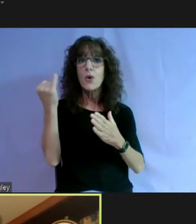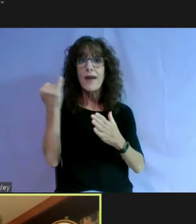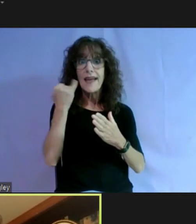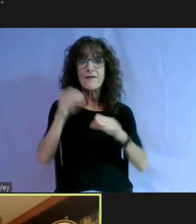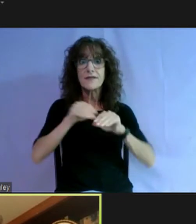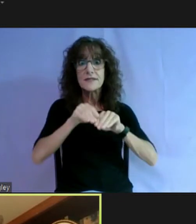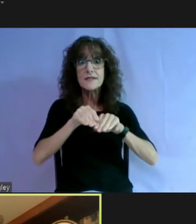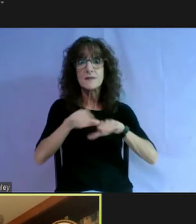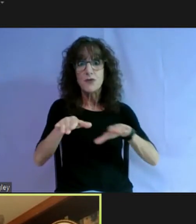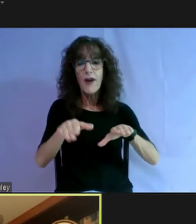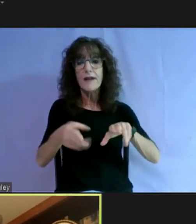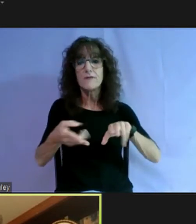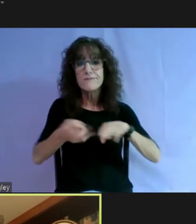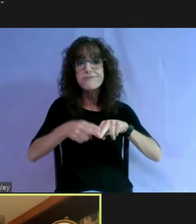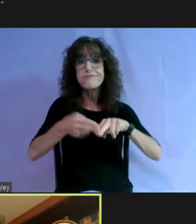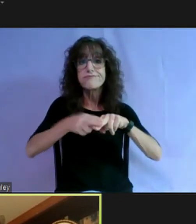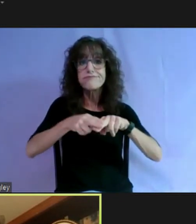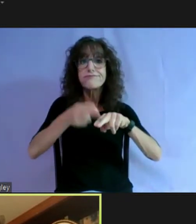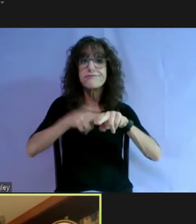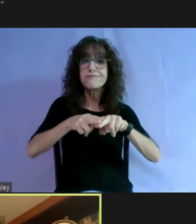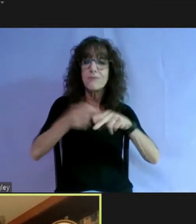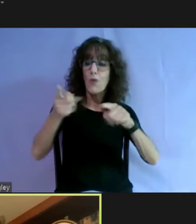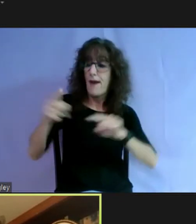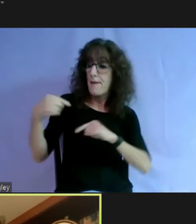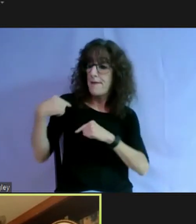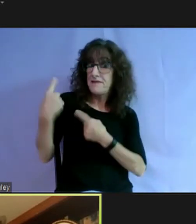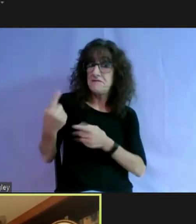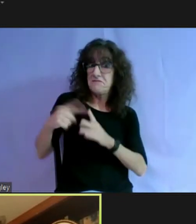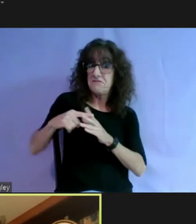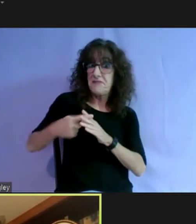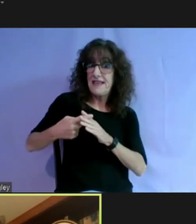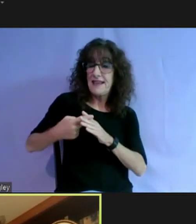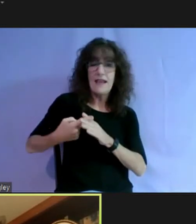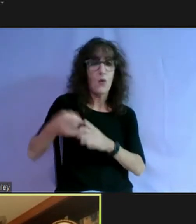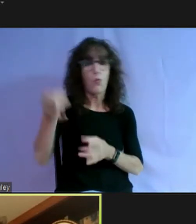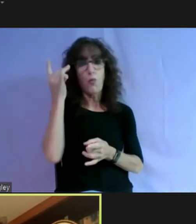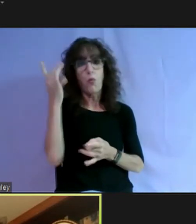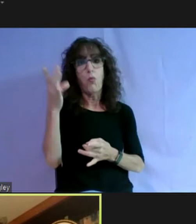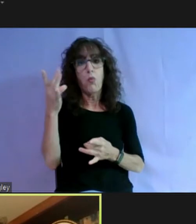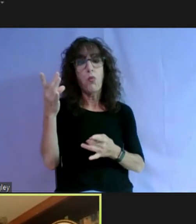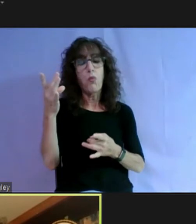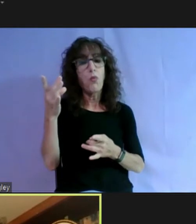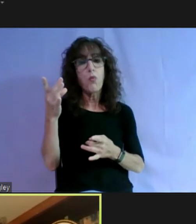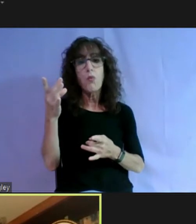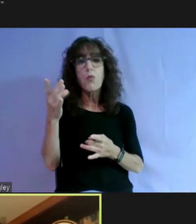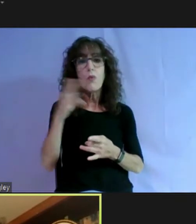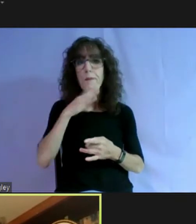increases to the rate of spread that we had in the beginning, we'll be in a very bad place quickly. So